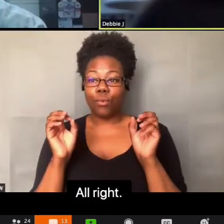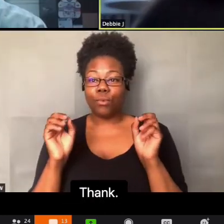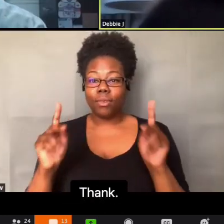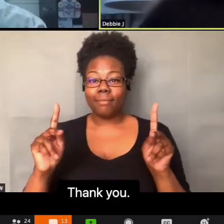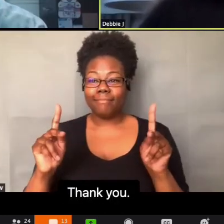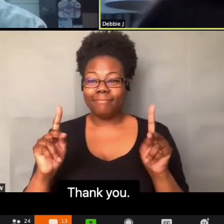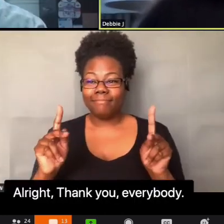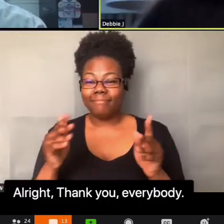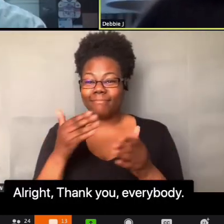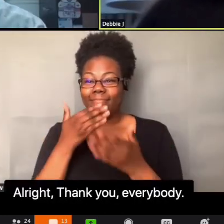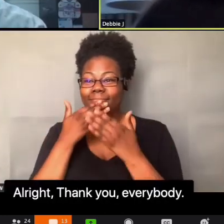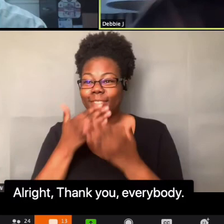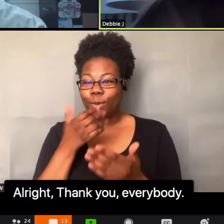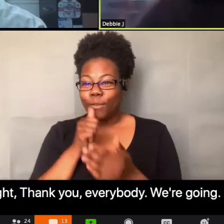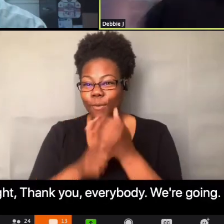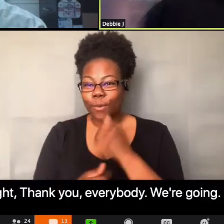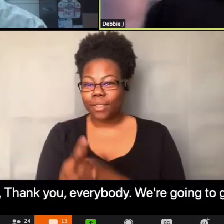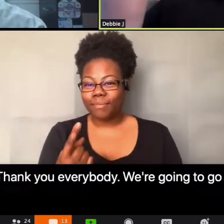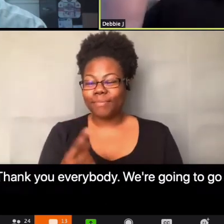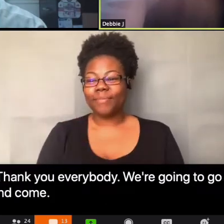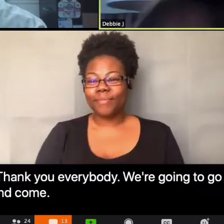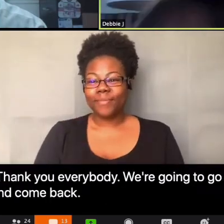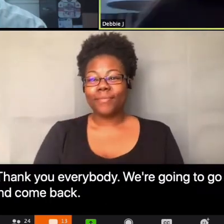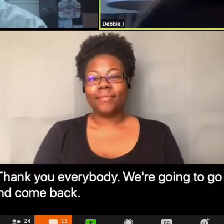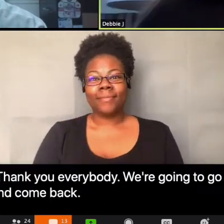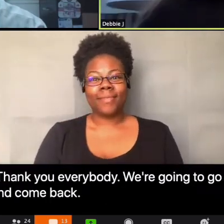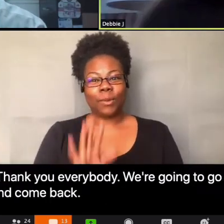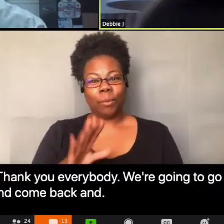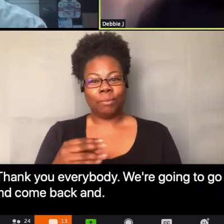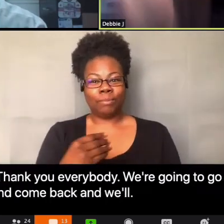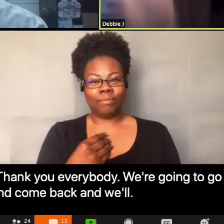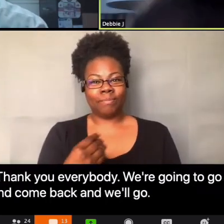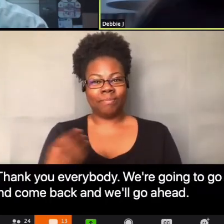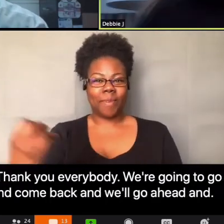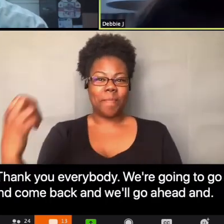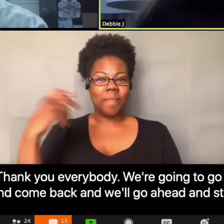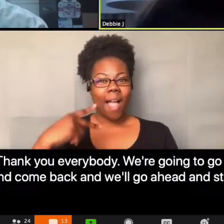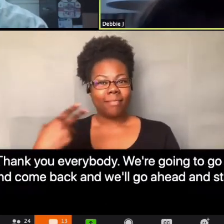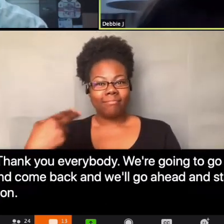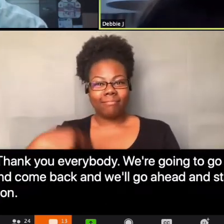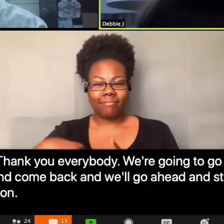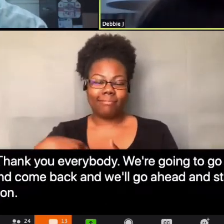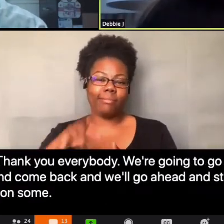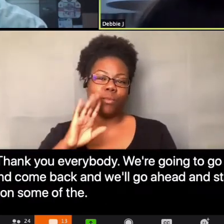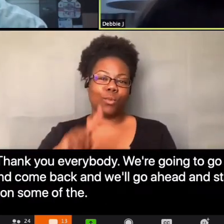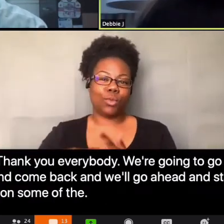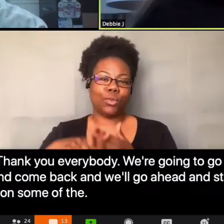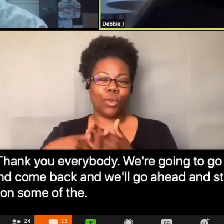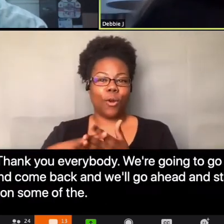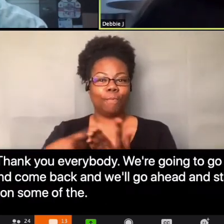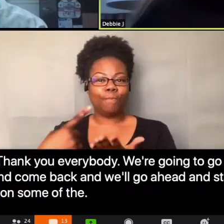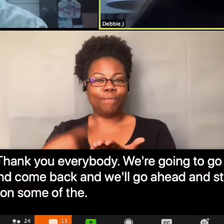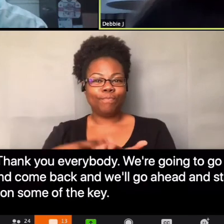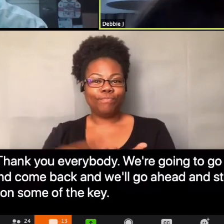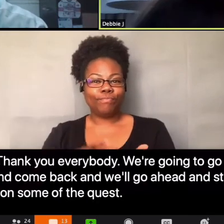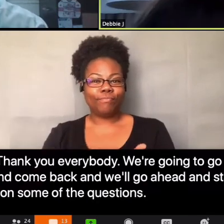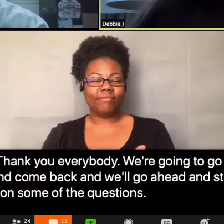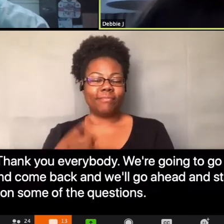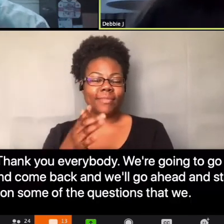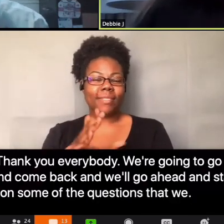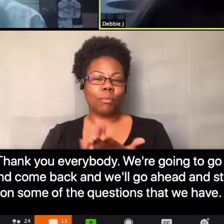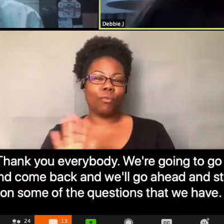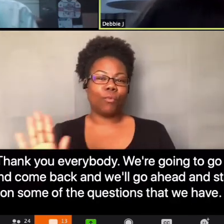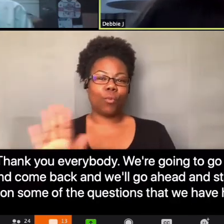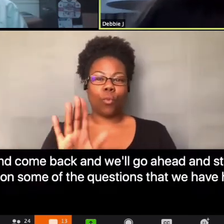Thank you, everybody. We're going to go ahead and come back, and we'll go ahead and start working on some of the questions that we